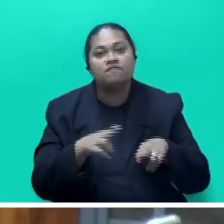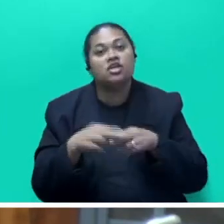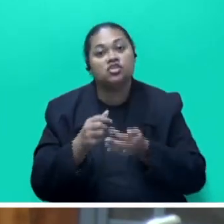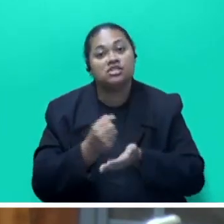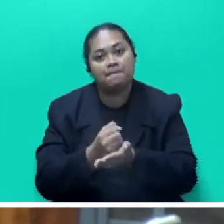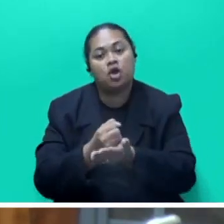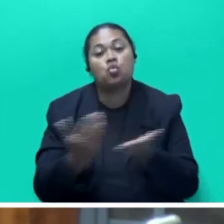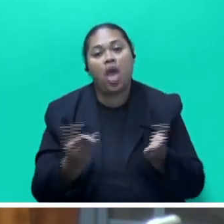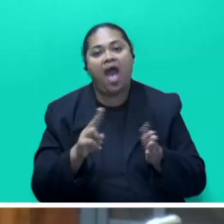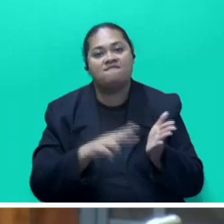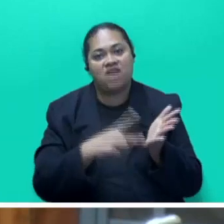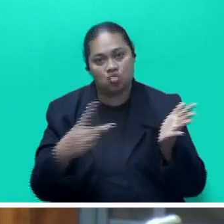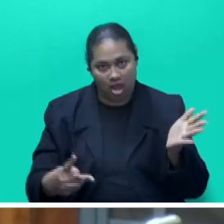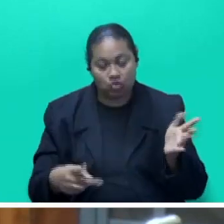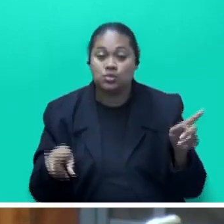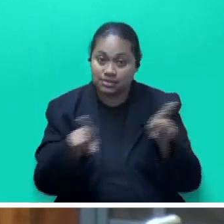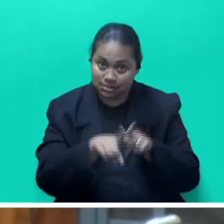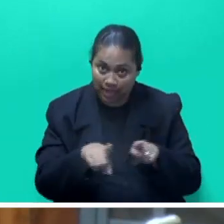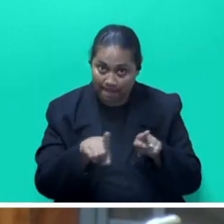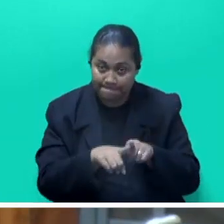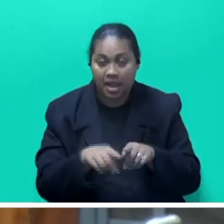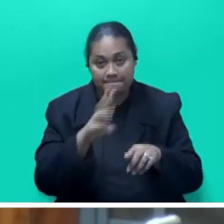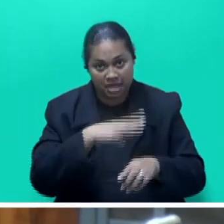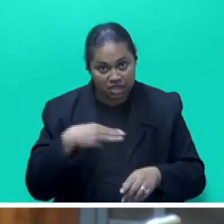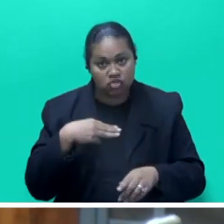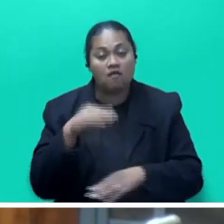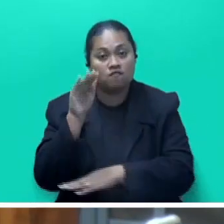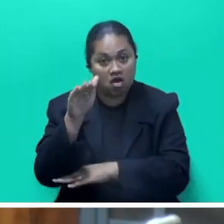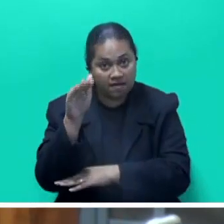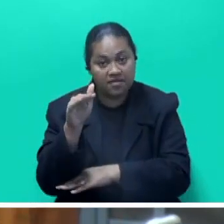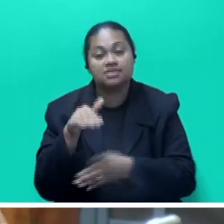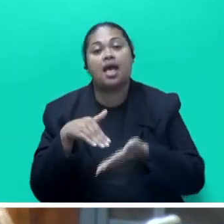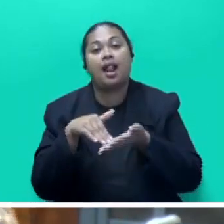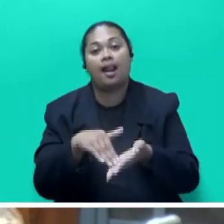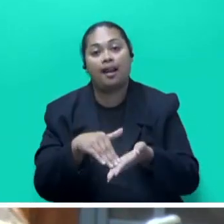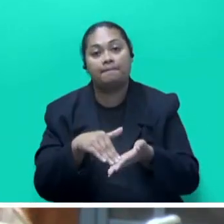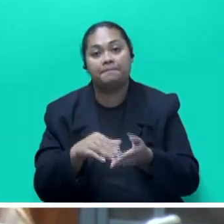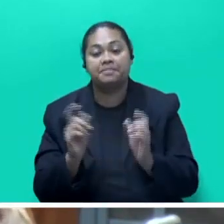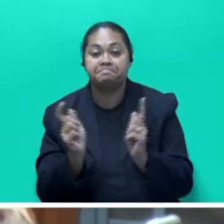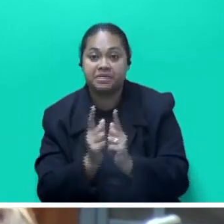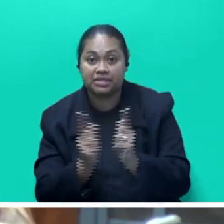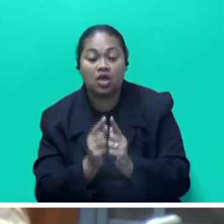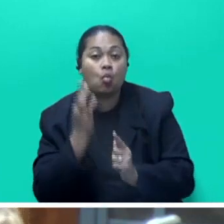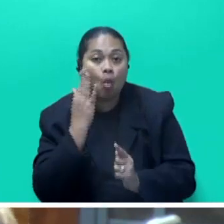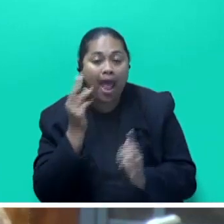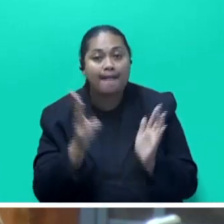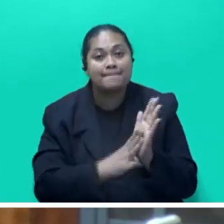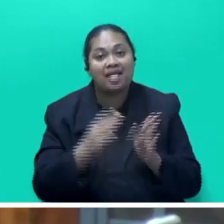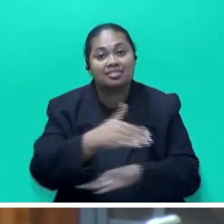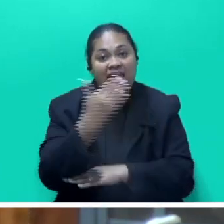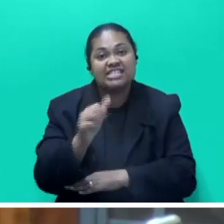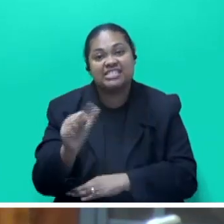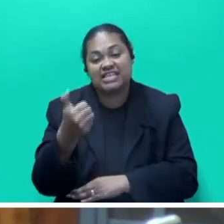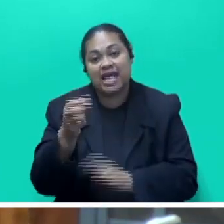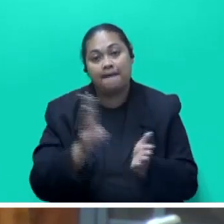Vanuatu. Consequently, the Ministry of Foreign Affairs convened a multi-stakeholder committee meeting on Monday, 6 March